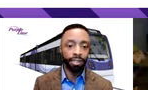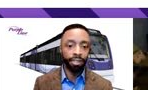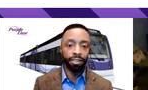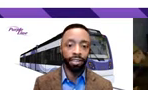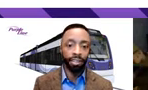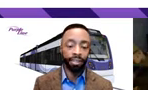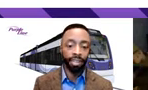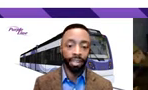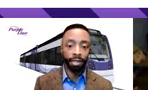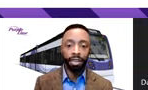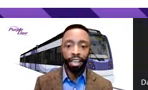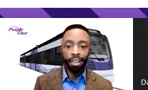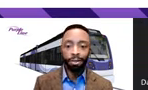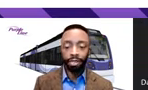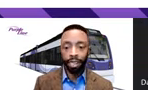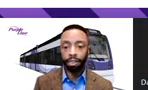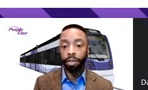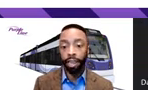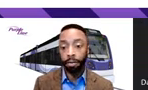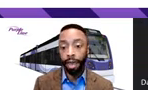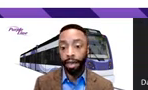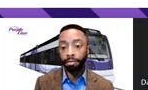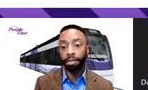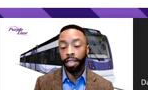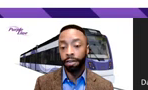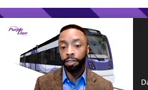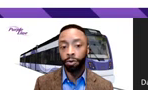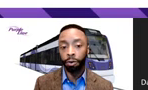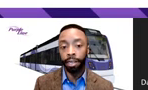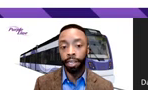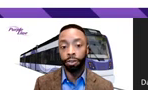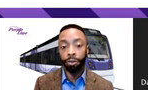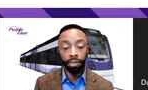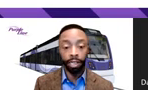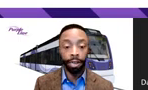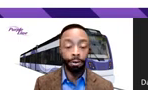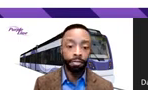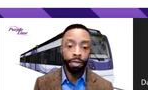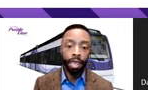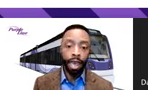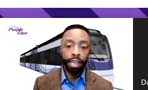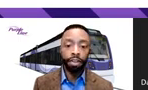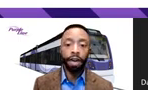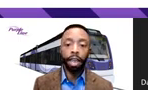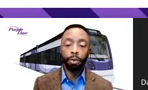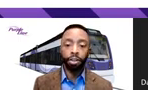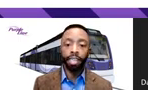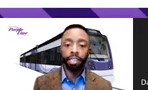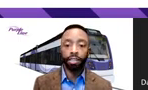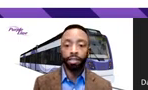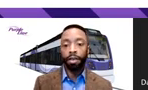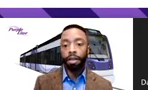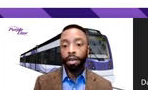for the three stations in this segment. You will see a locator map to the left to orient you to the area,